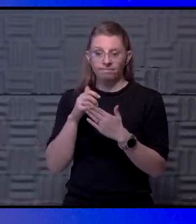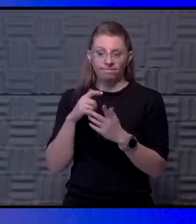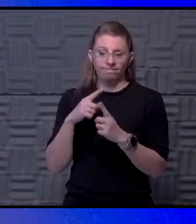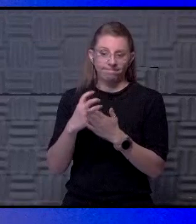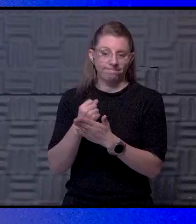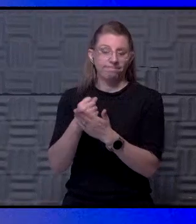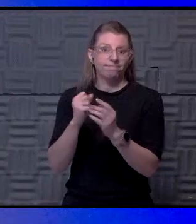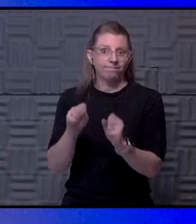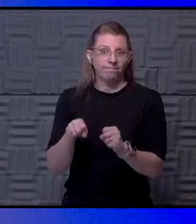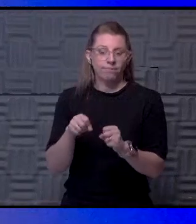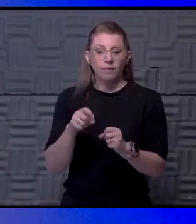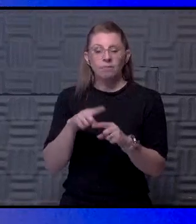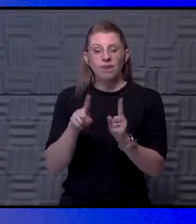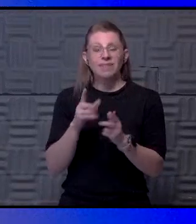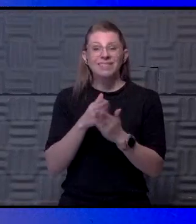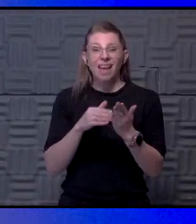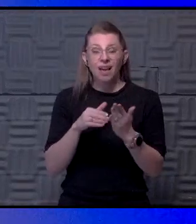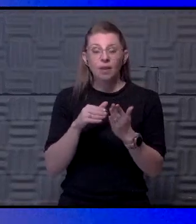in some cases,